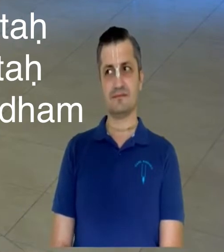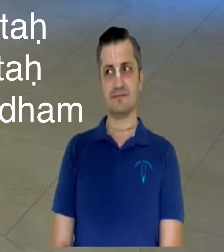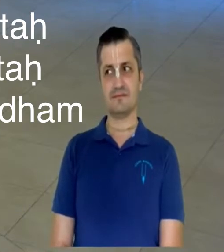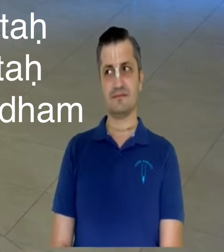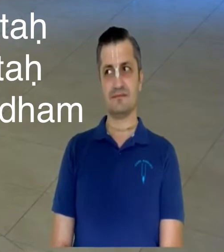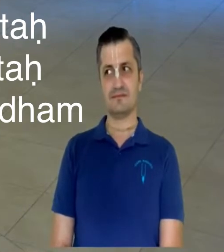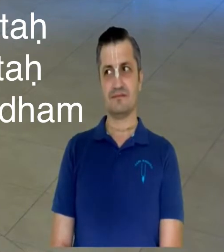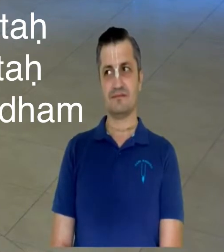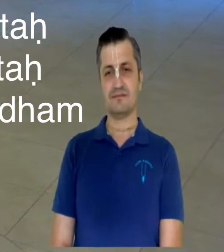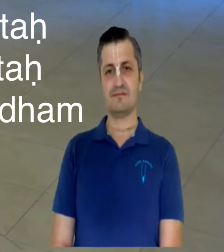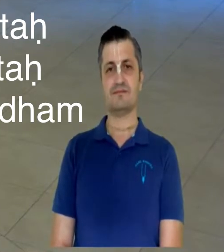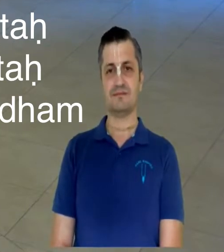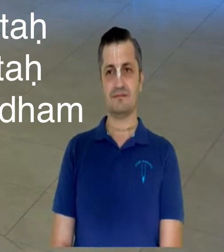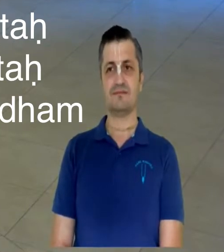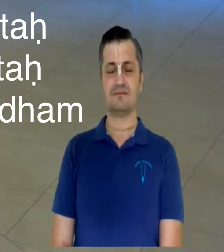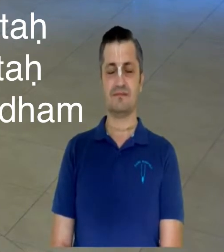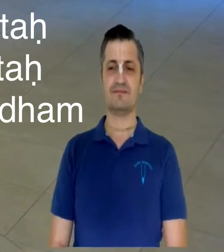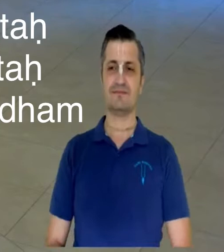Pranapana Samanyukta